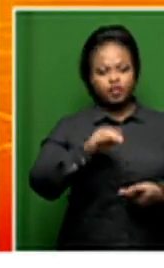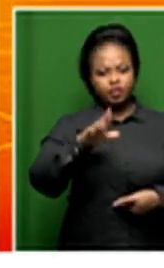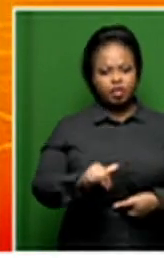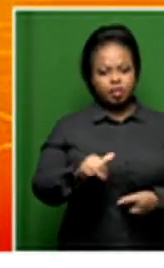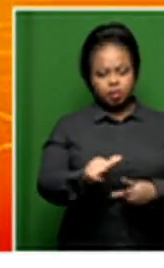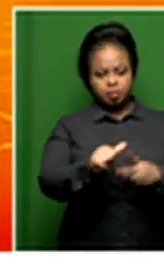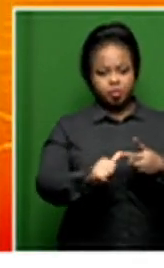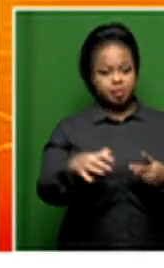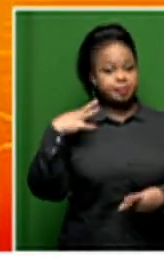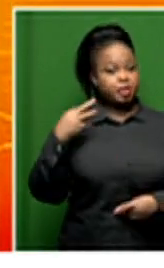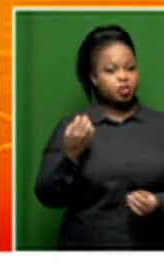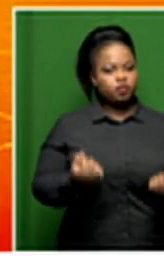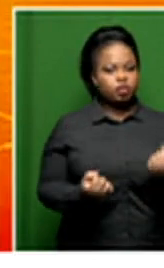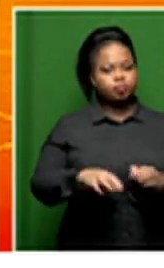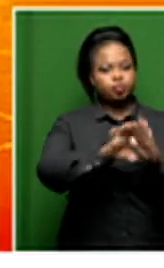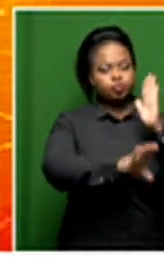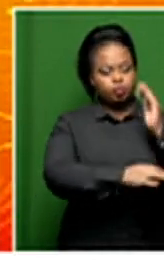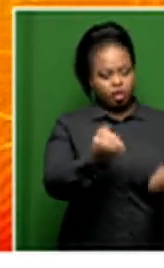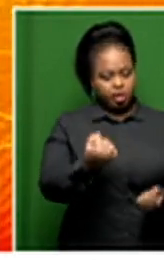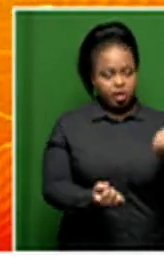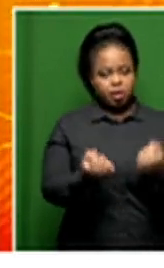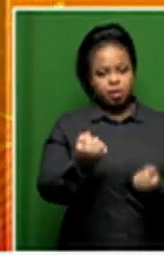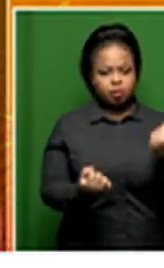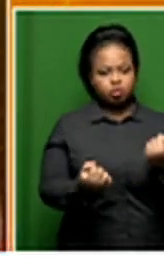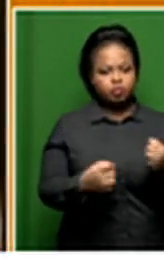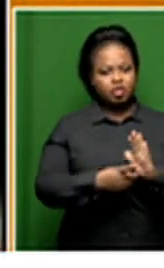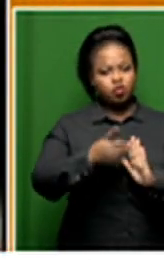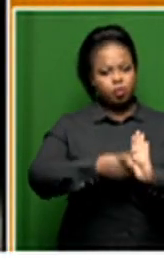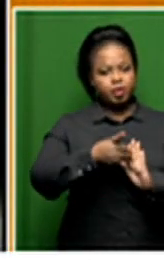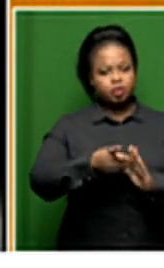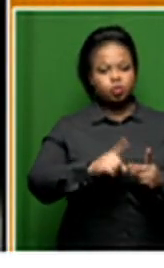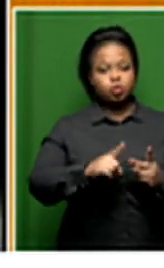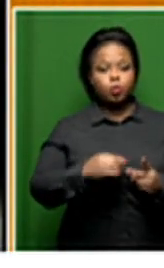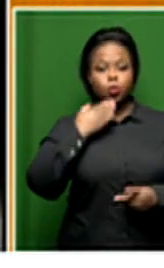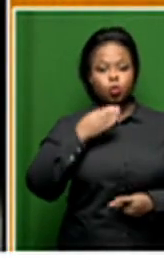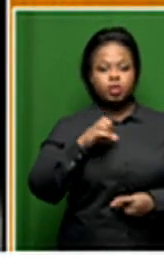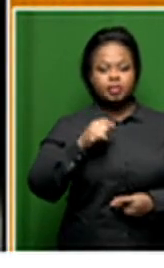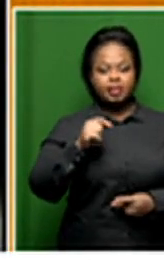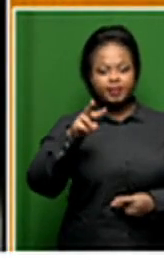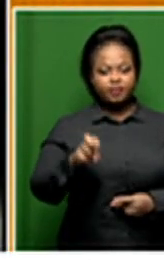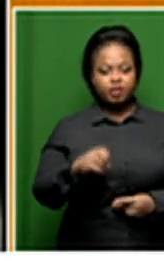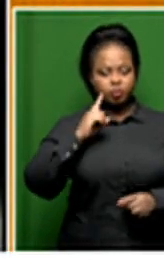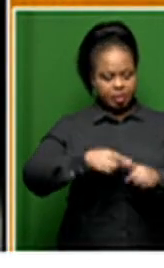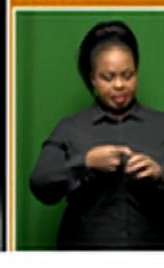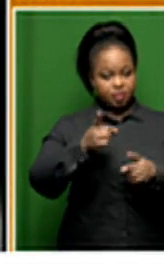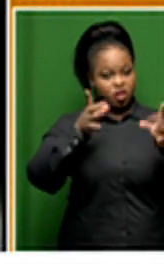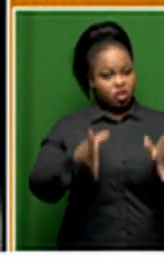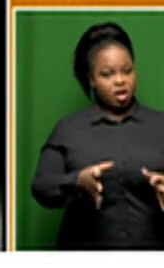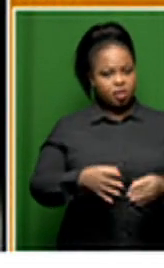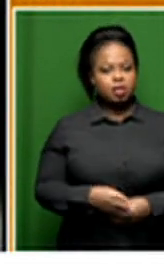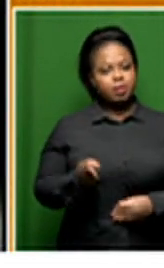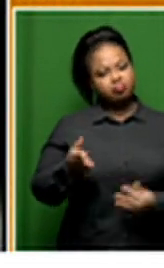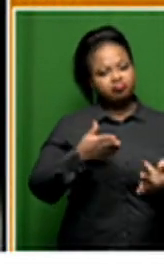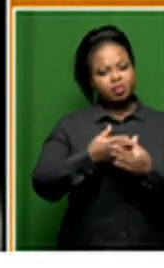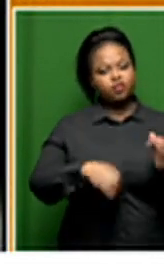Deputy Minister of Justice and Constitutional Development, as well as Steve Letsike, who is the Executive Director of